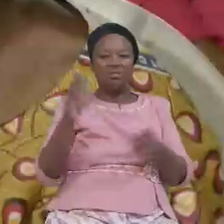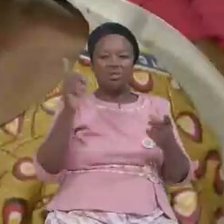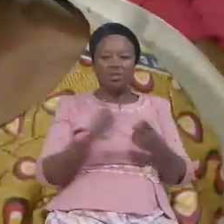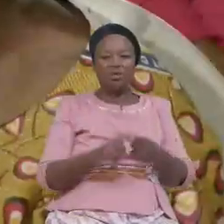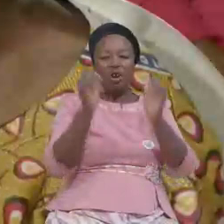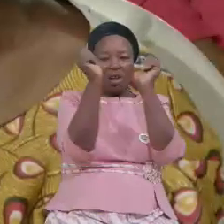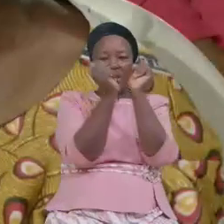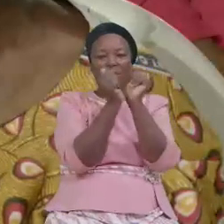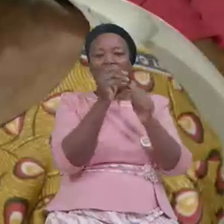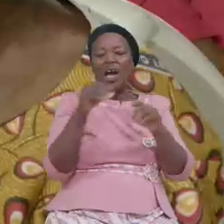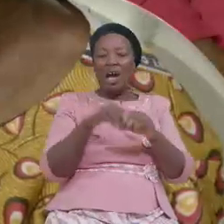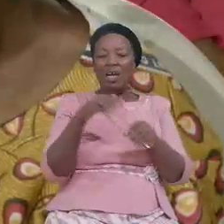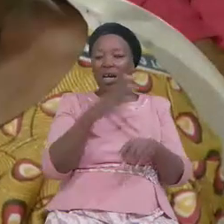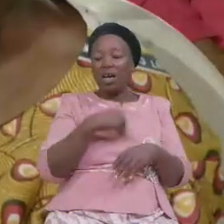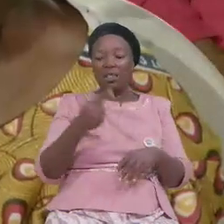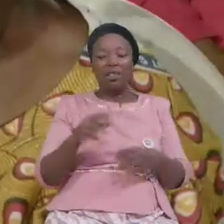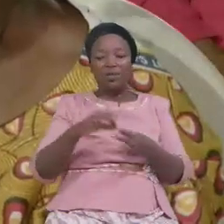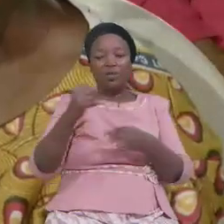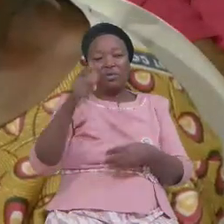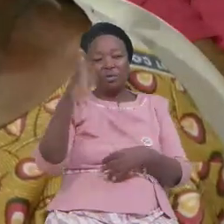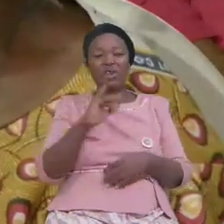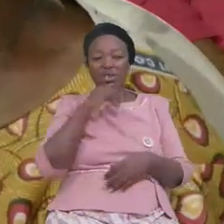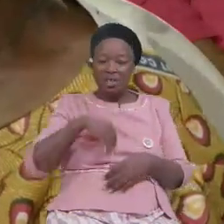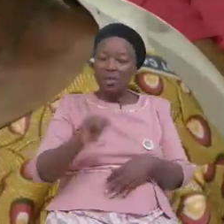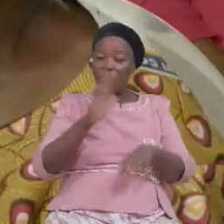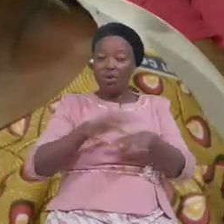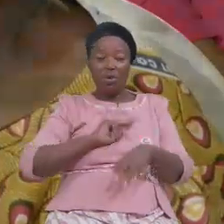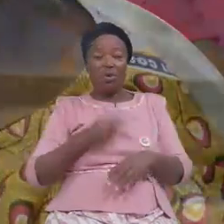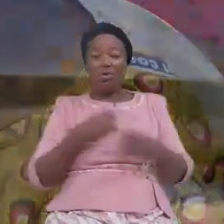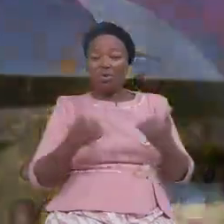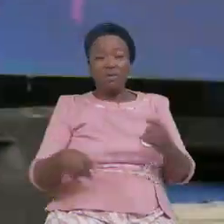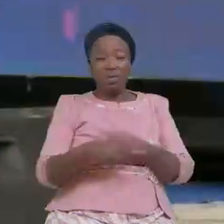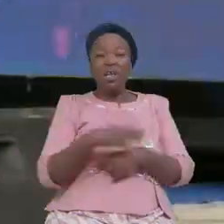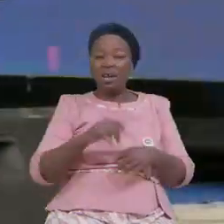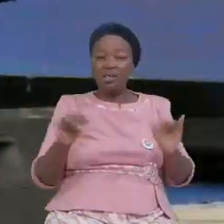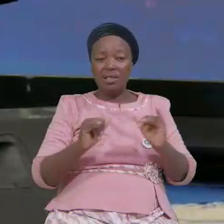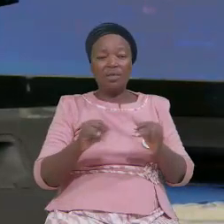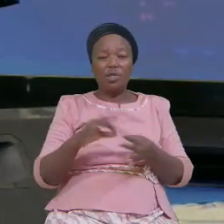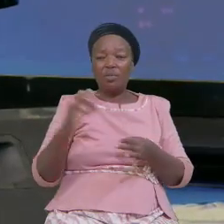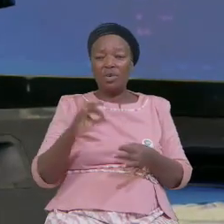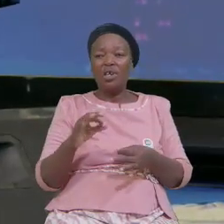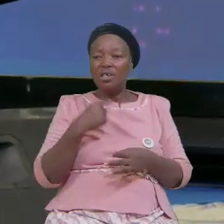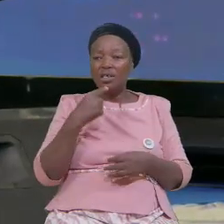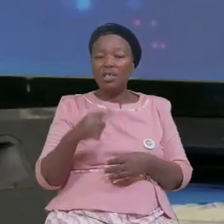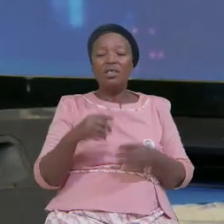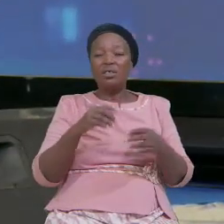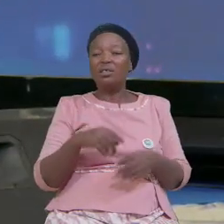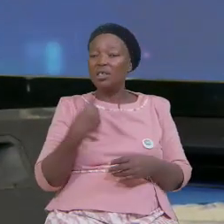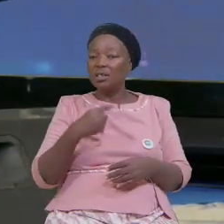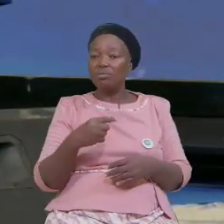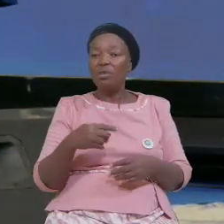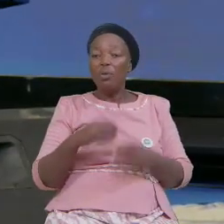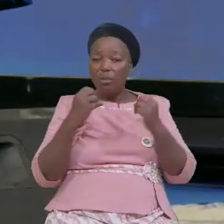the spirit of God is still warning us today. The same spirit, it says, yet many years thou